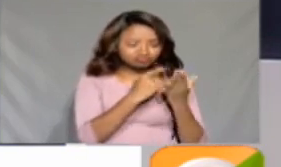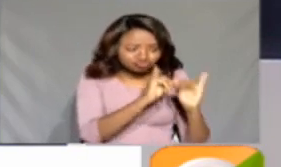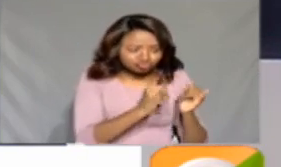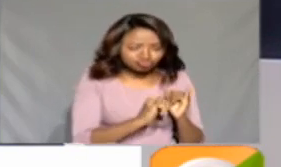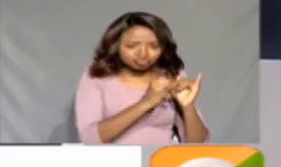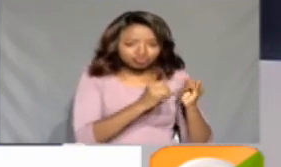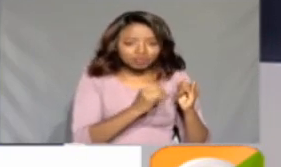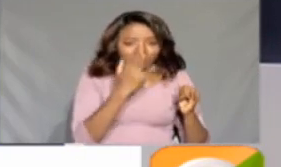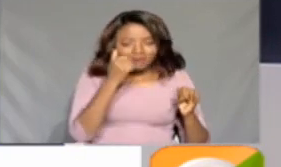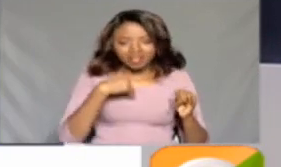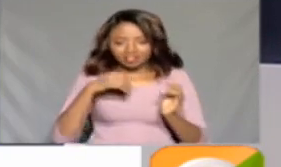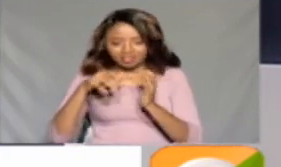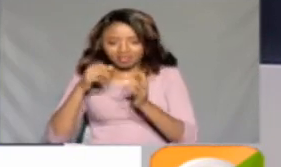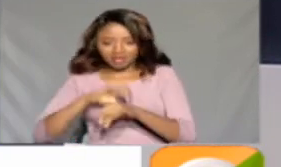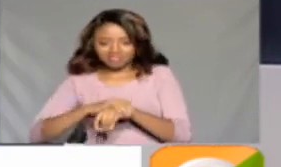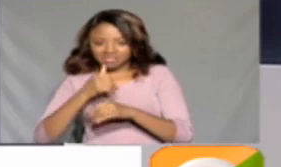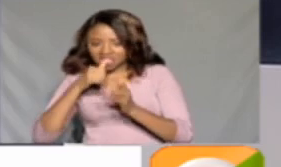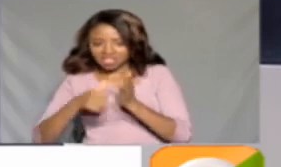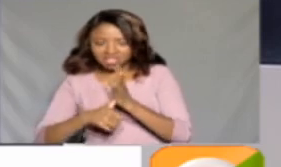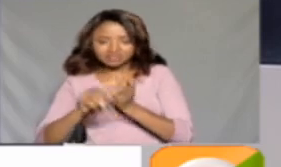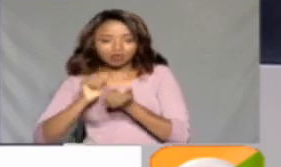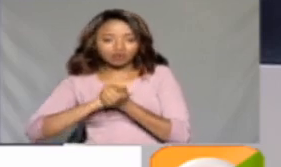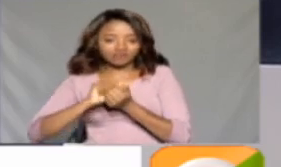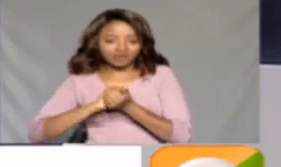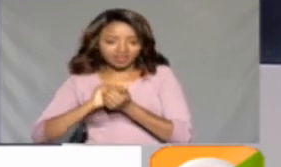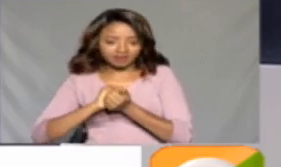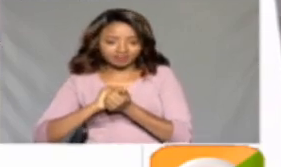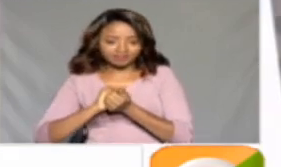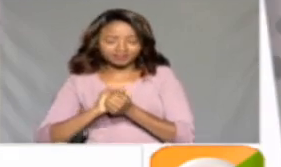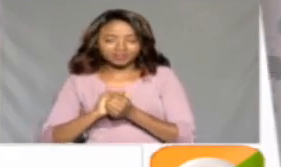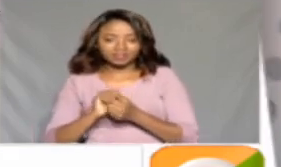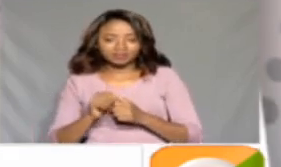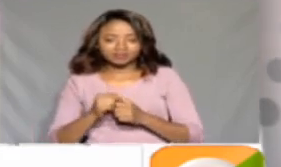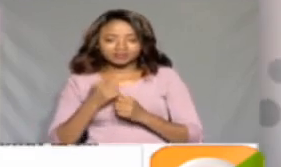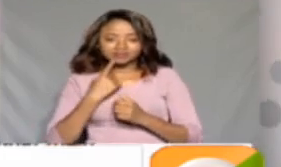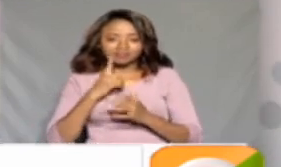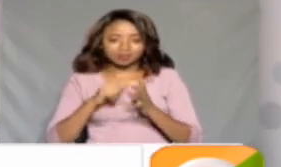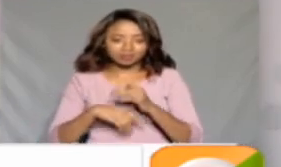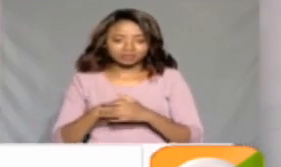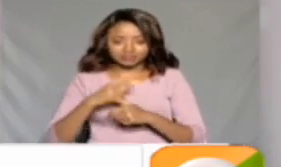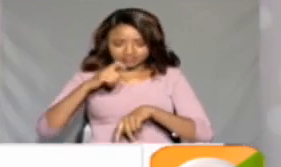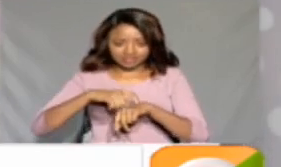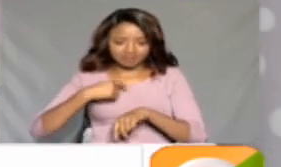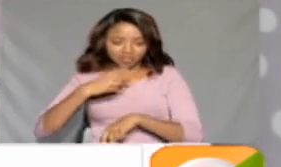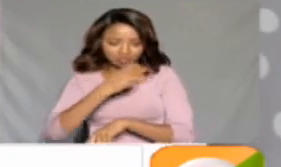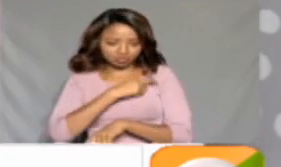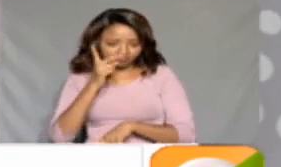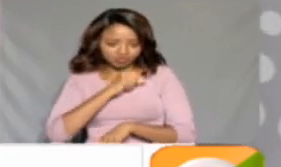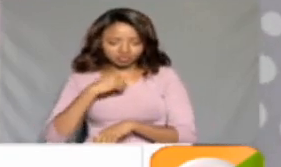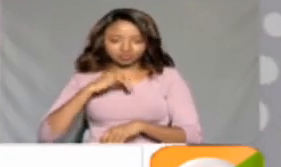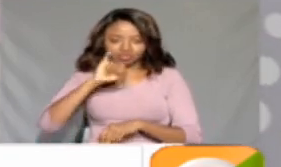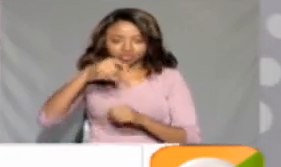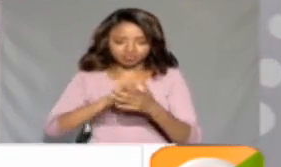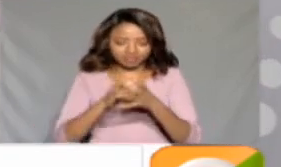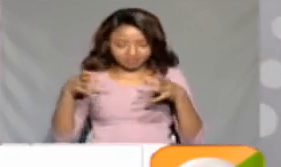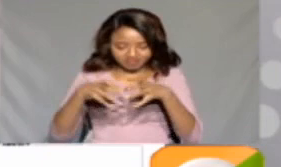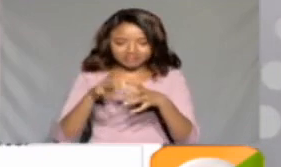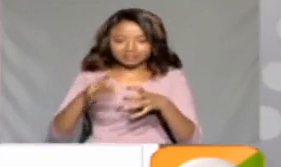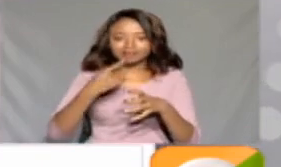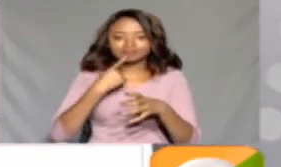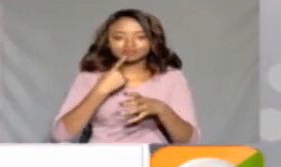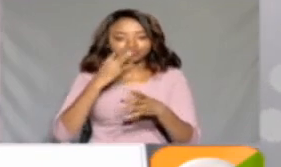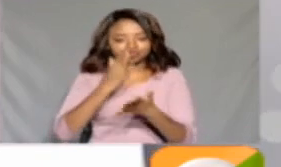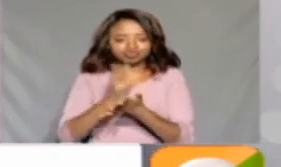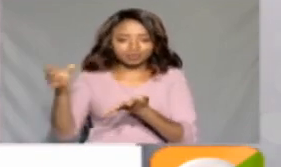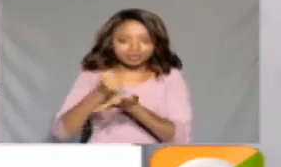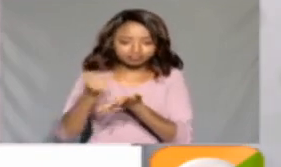18th, 2019. And when you said, I'll quote you, after wide consultations, the Jubilee Party leadership has decided the party shall not be fielding